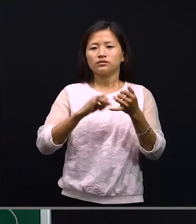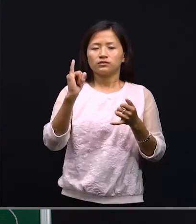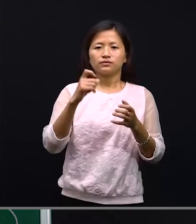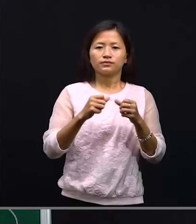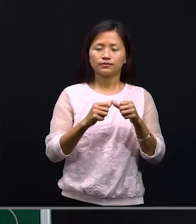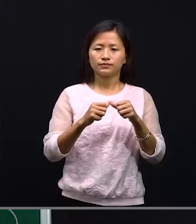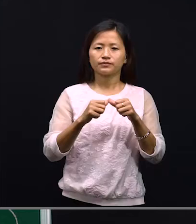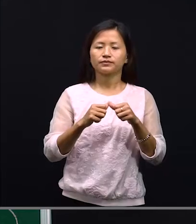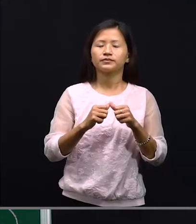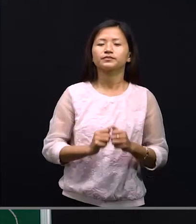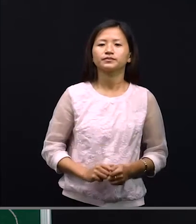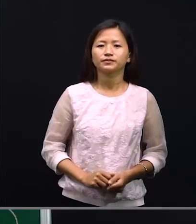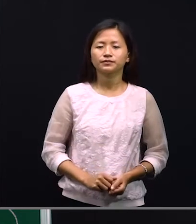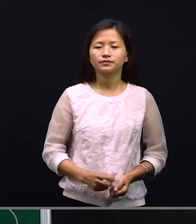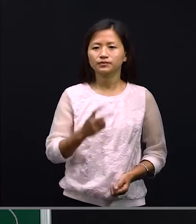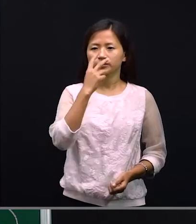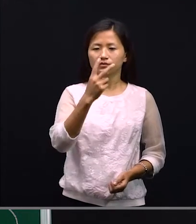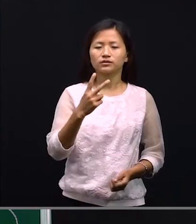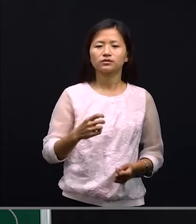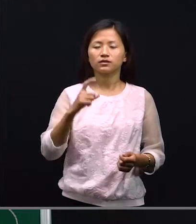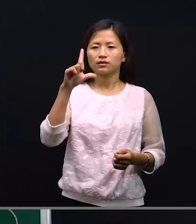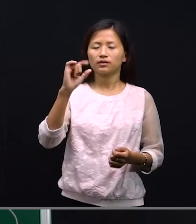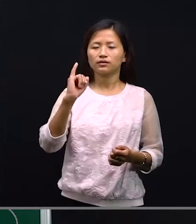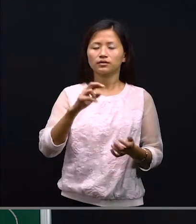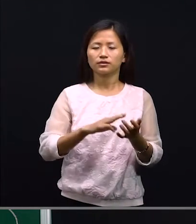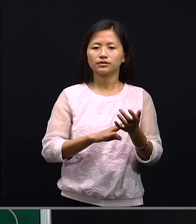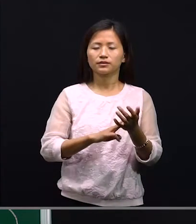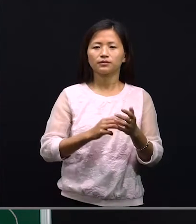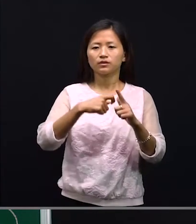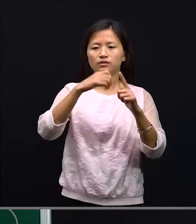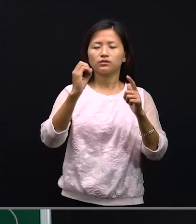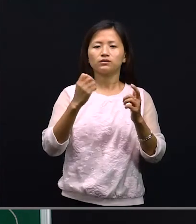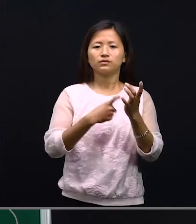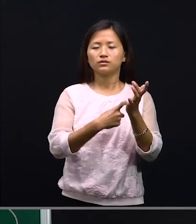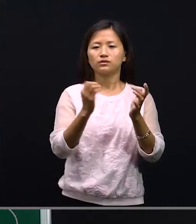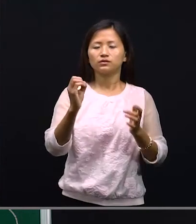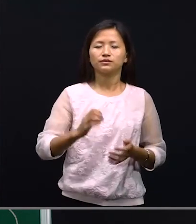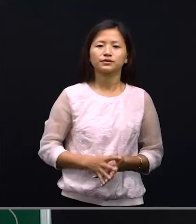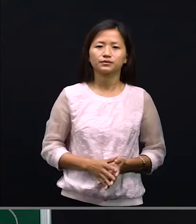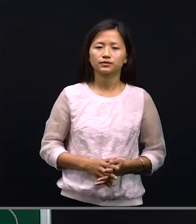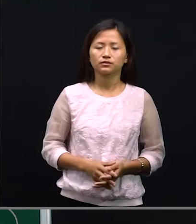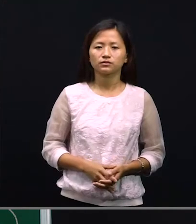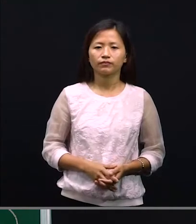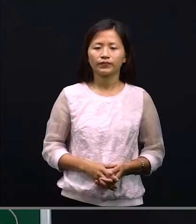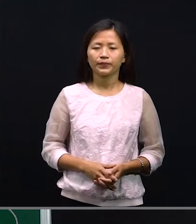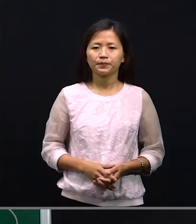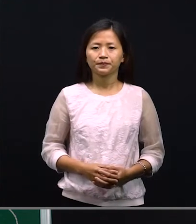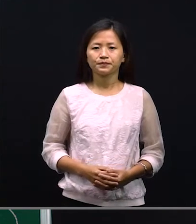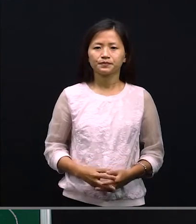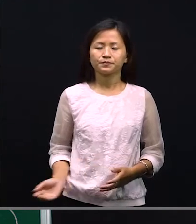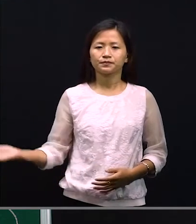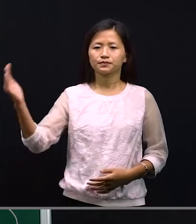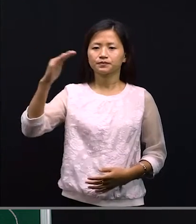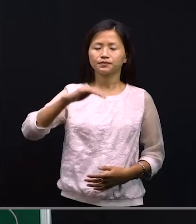from Russia and it used to visit the Leaky River, okay, towards this area. All right, now